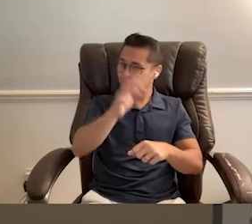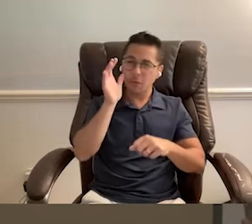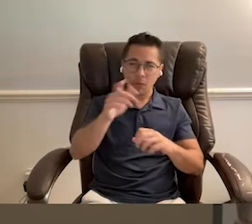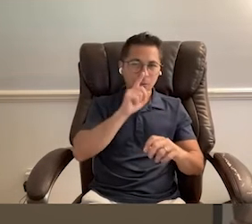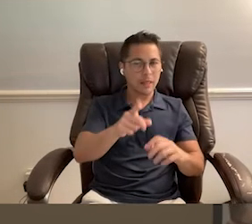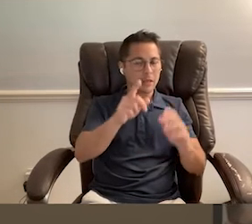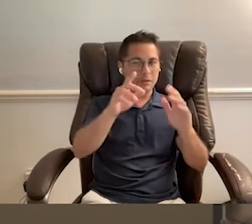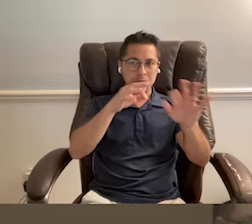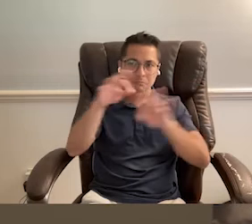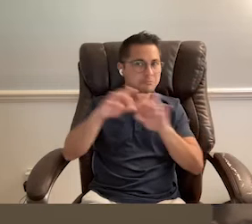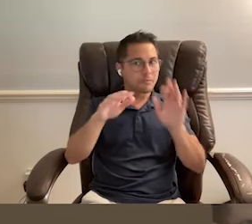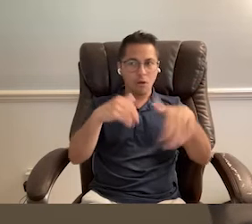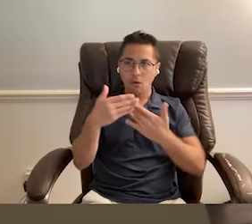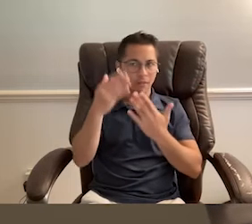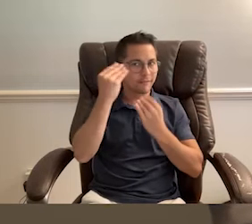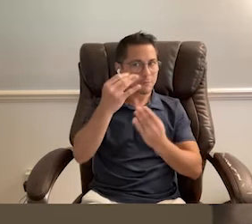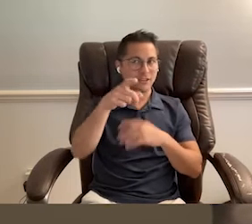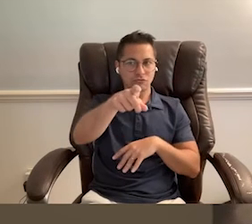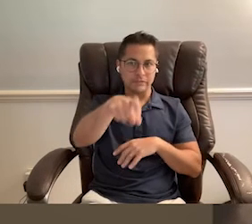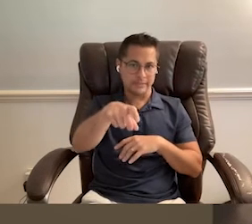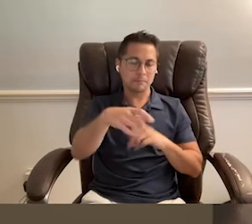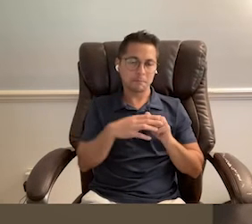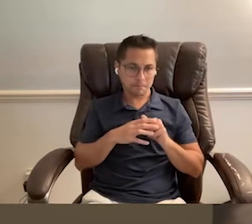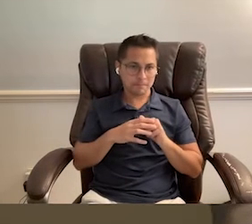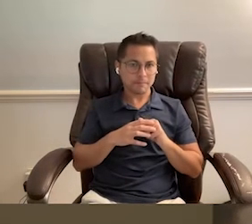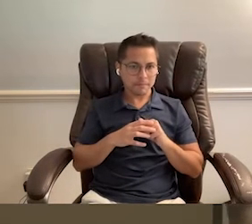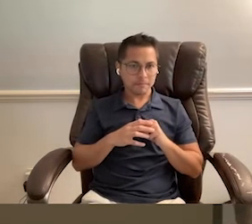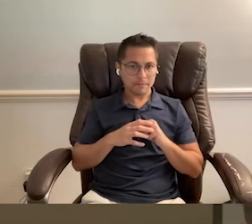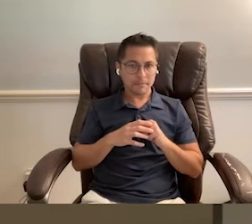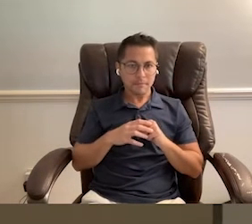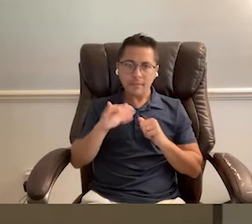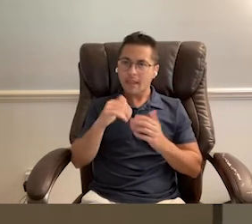need. So that helps people that are trying to earn.